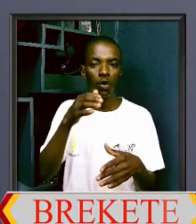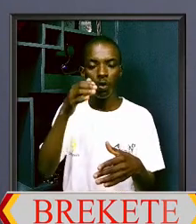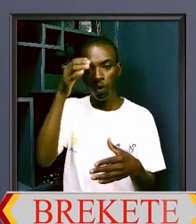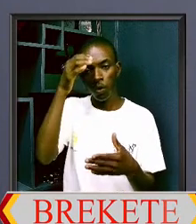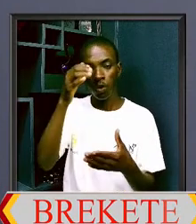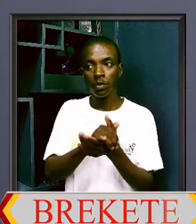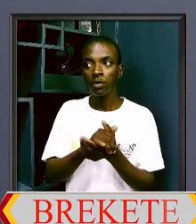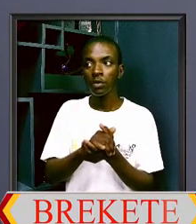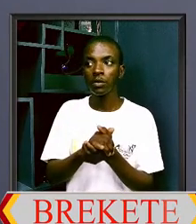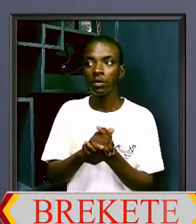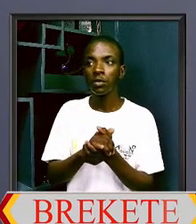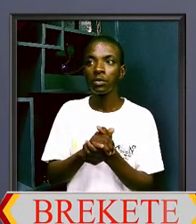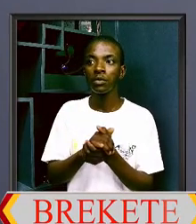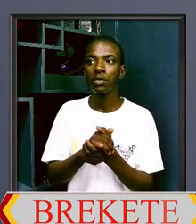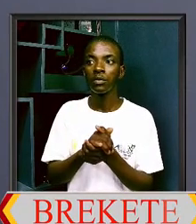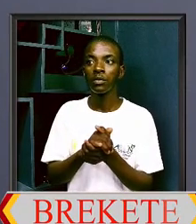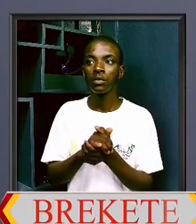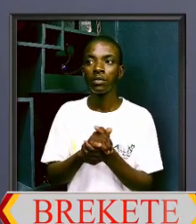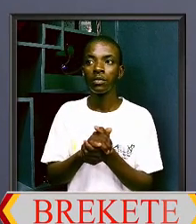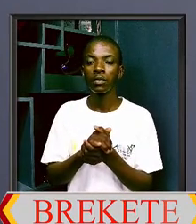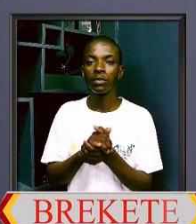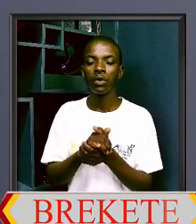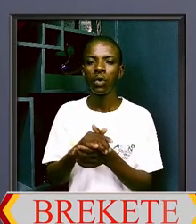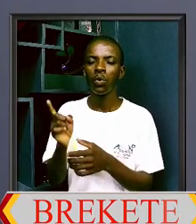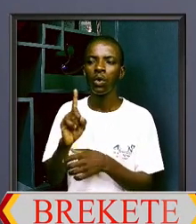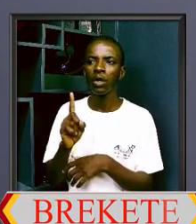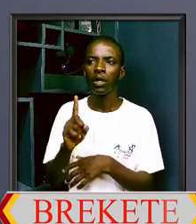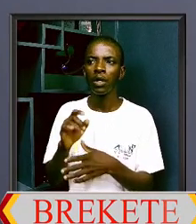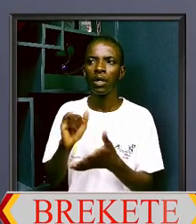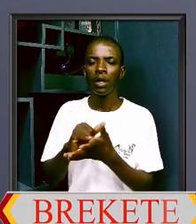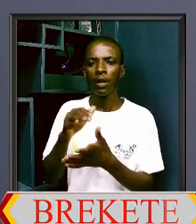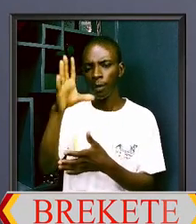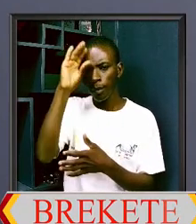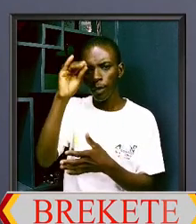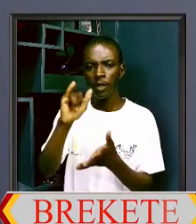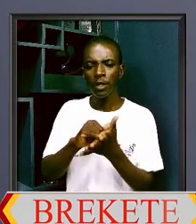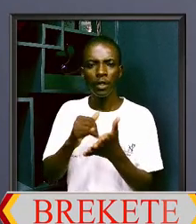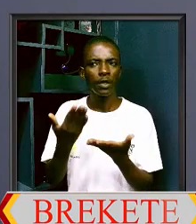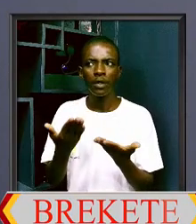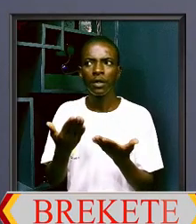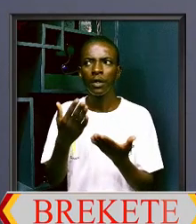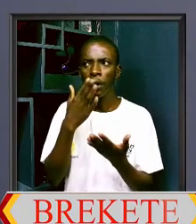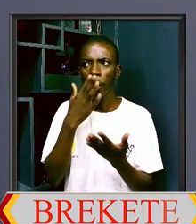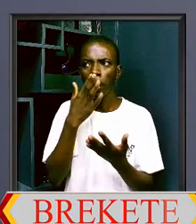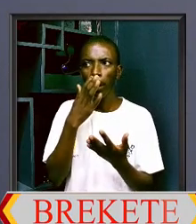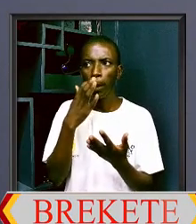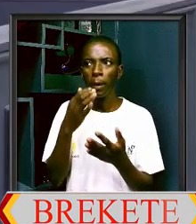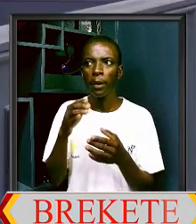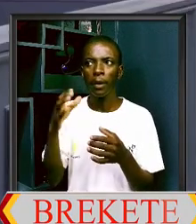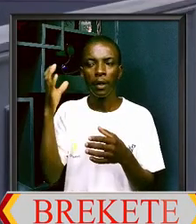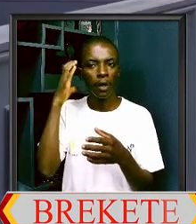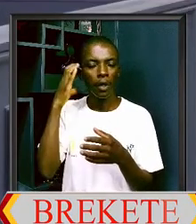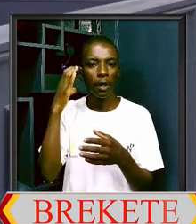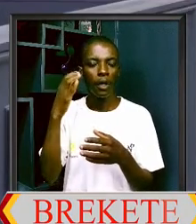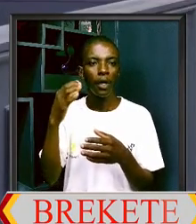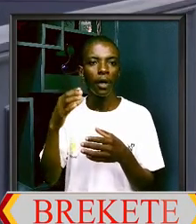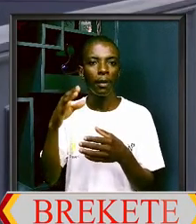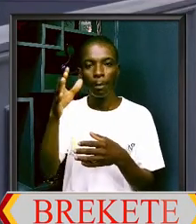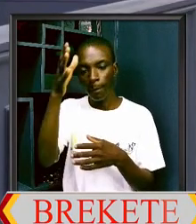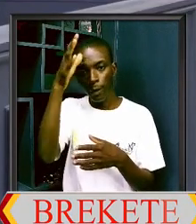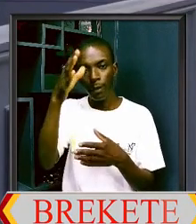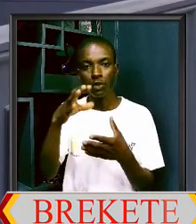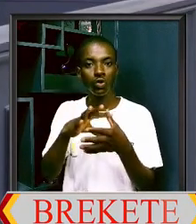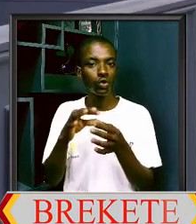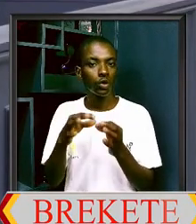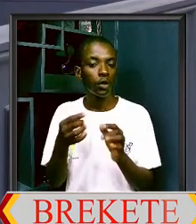amongst follow you we that Baba where oh go hear Baba